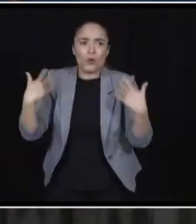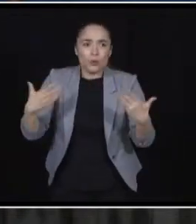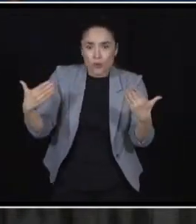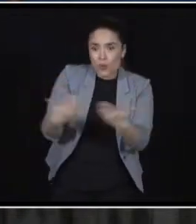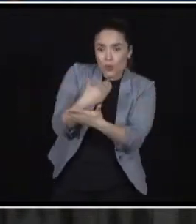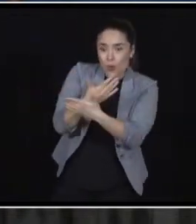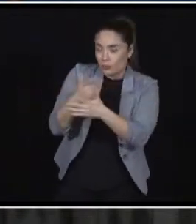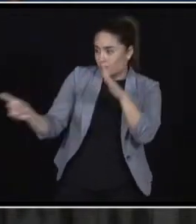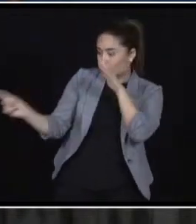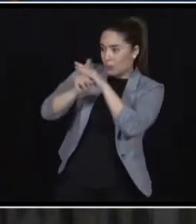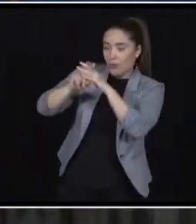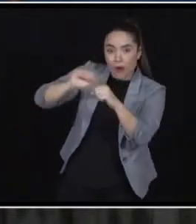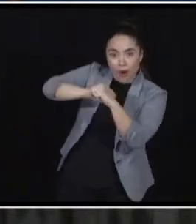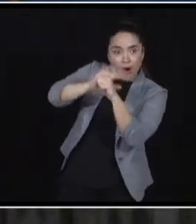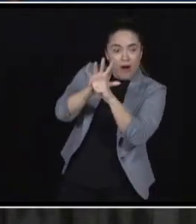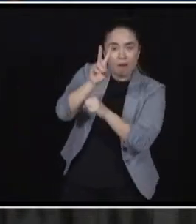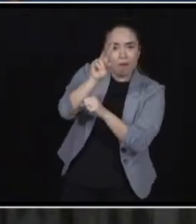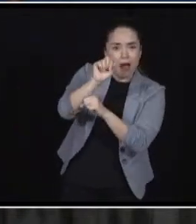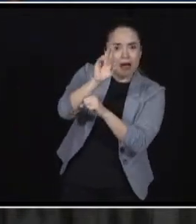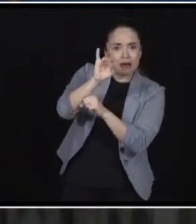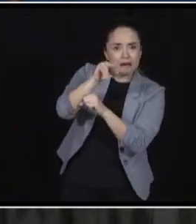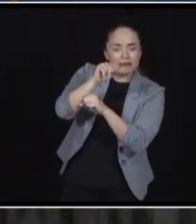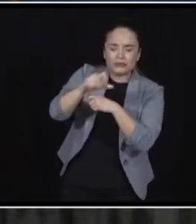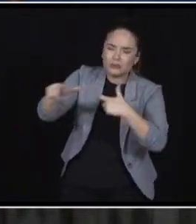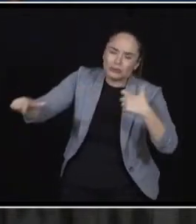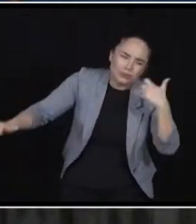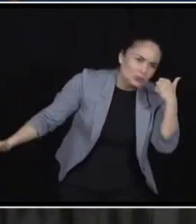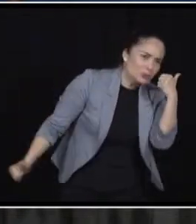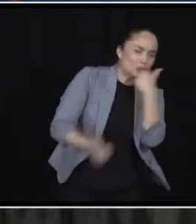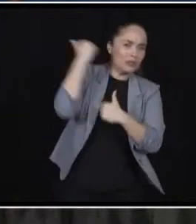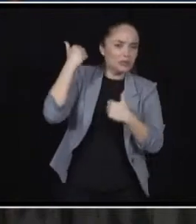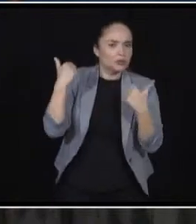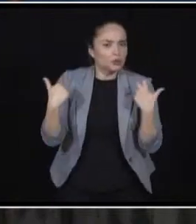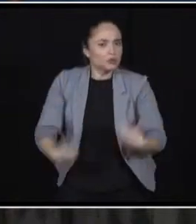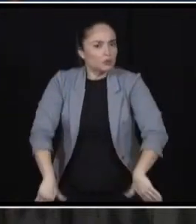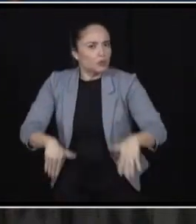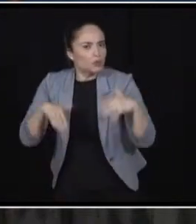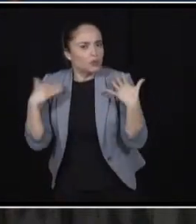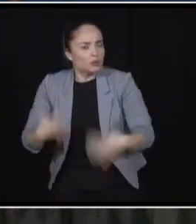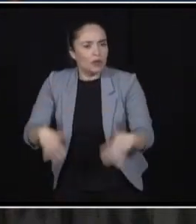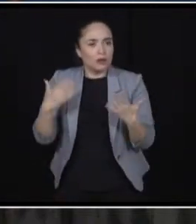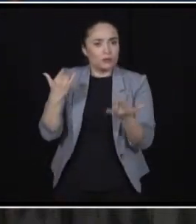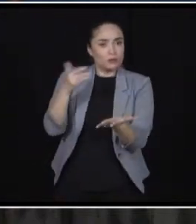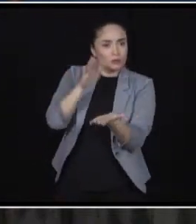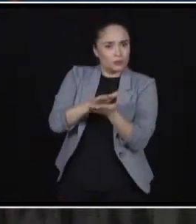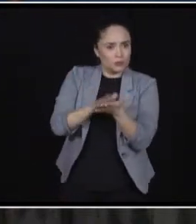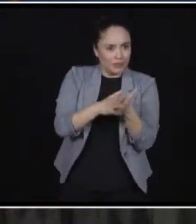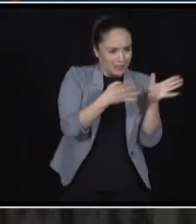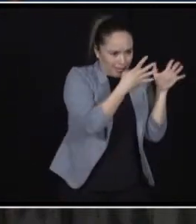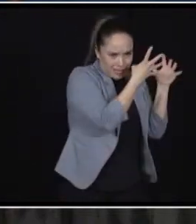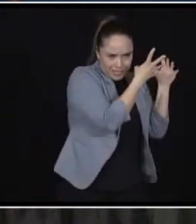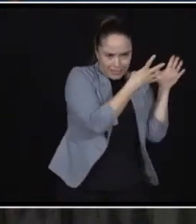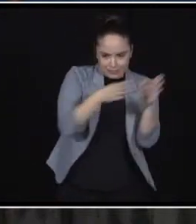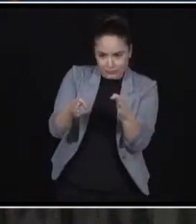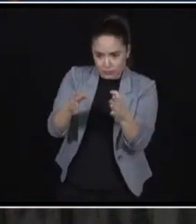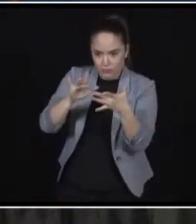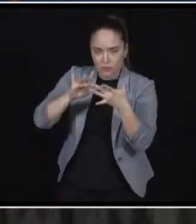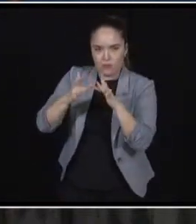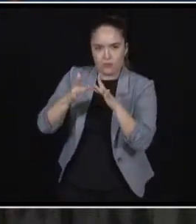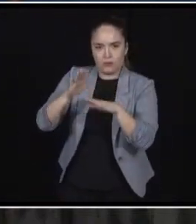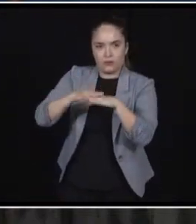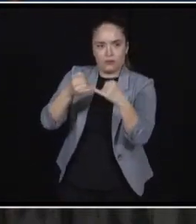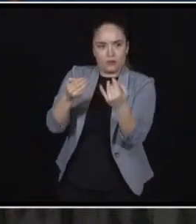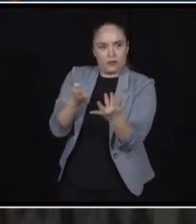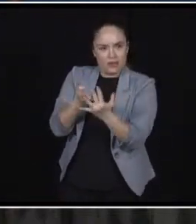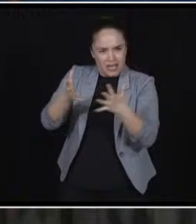we tackle the broader situation and by pivoting to remote learning, we can support our collective fight and our effort to defeat